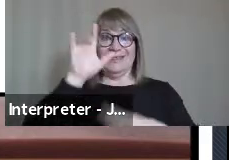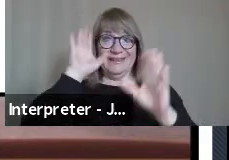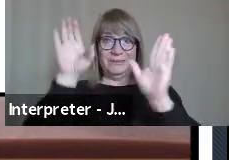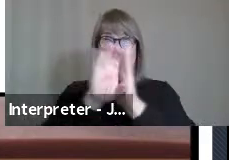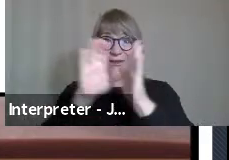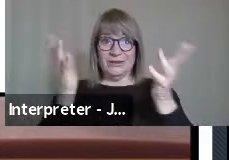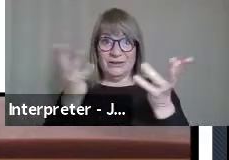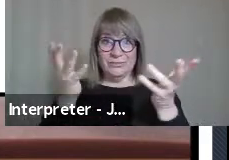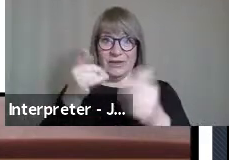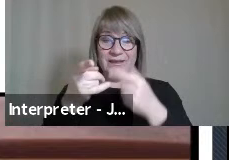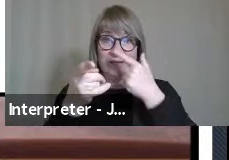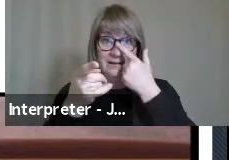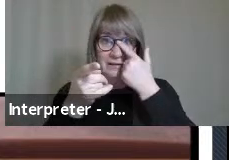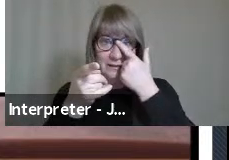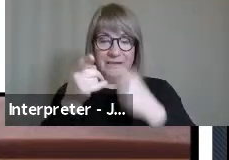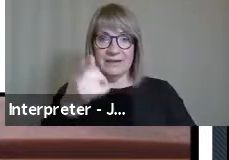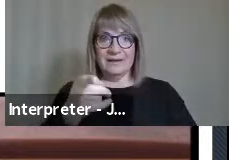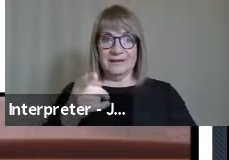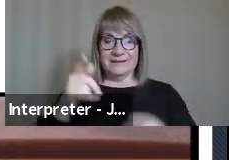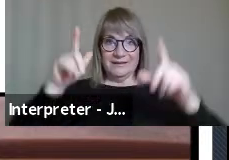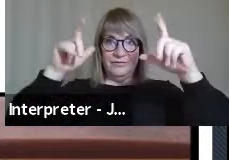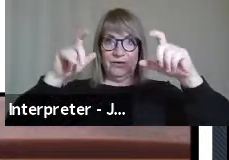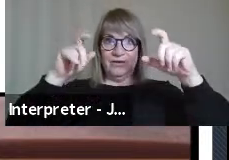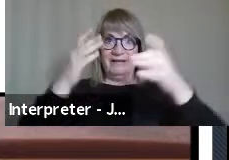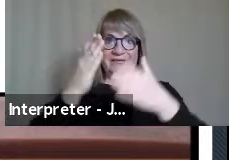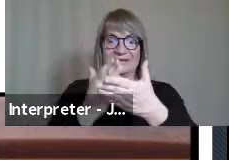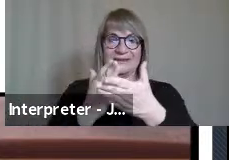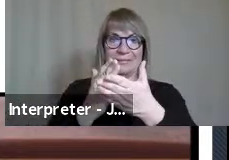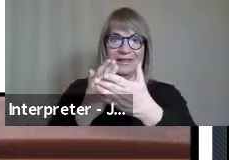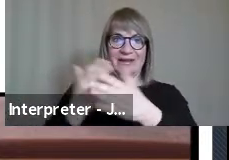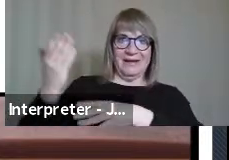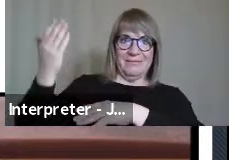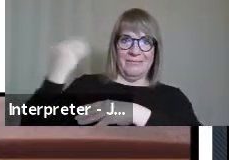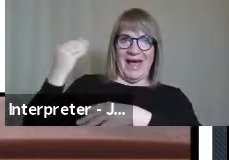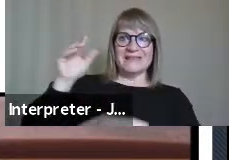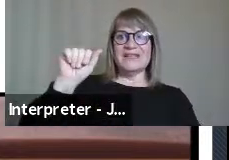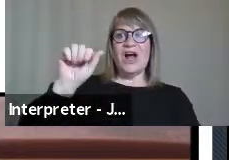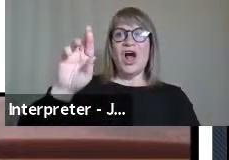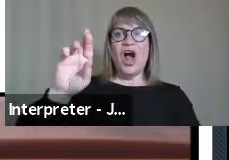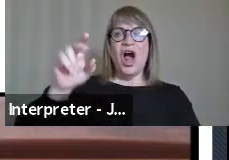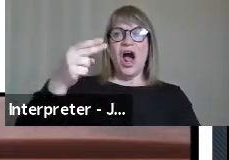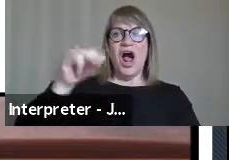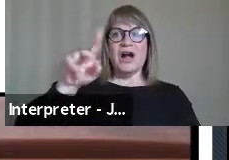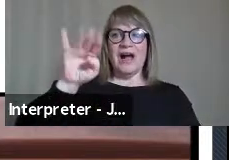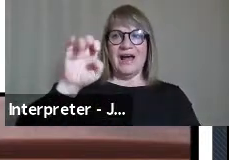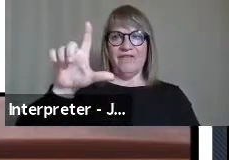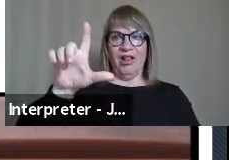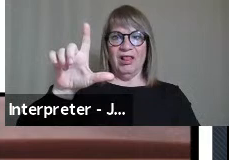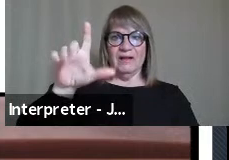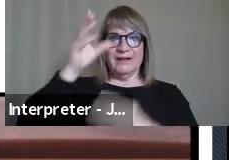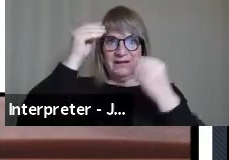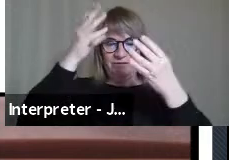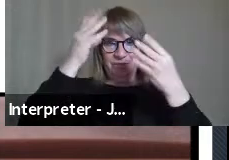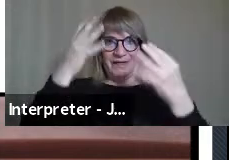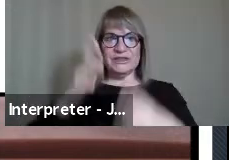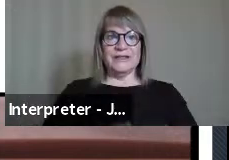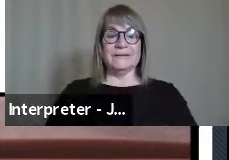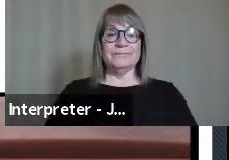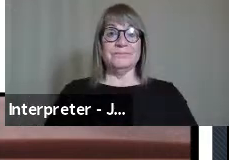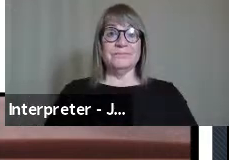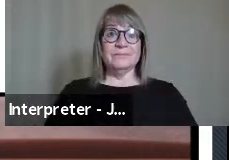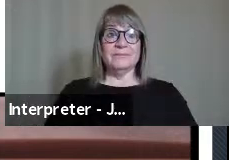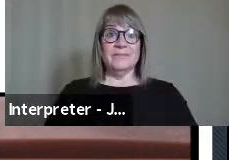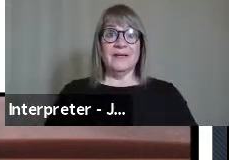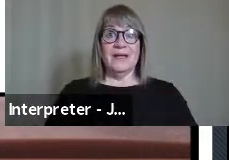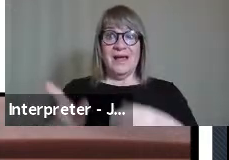um a photograph of some of the archival material that we used for that data set and lastly